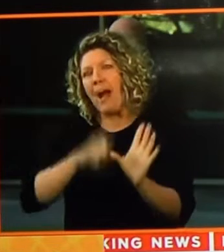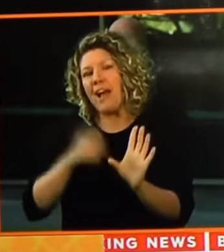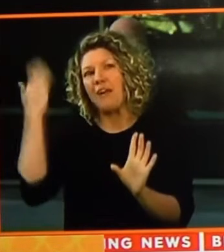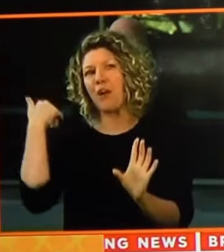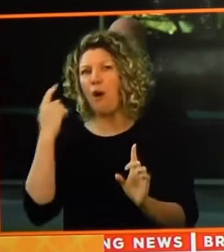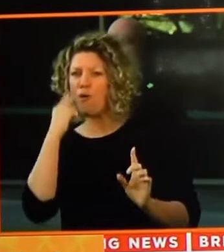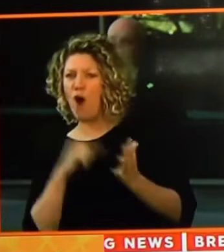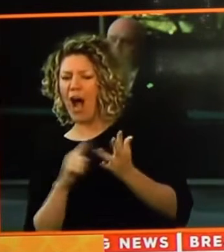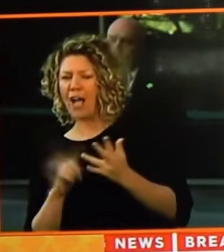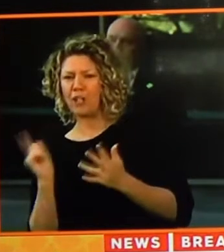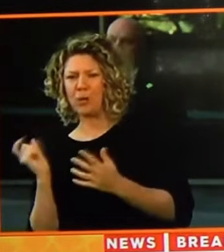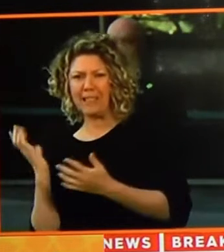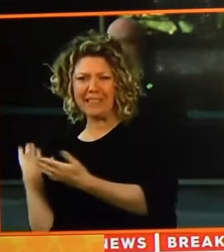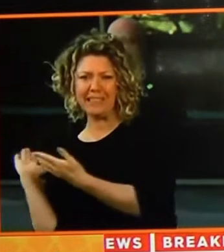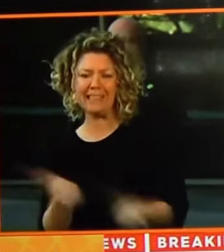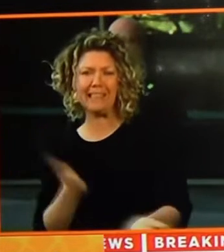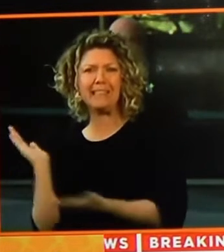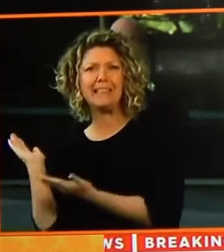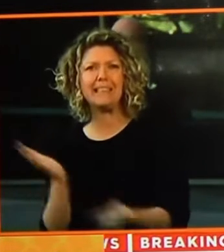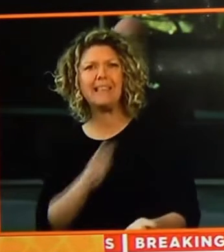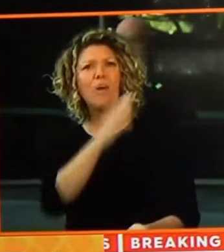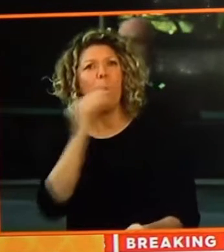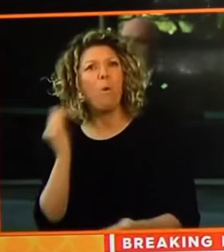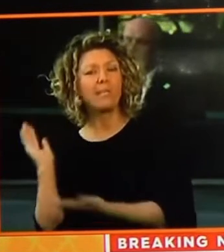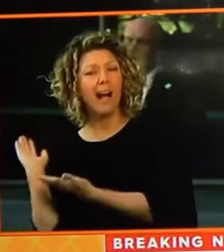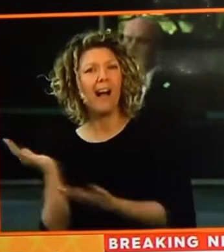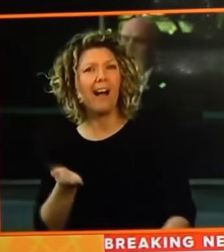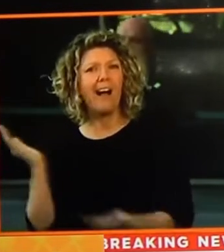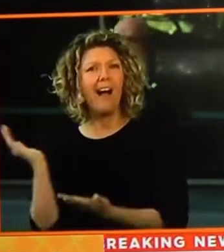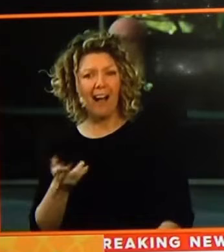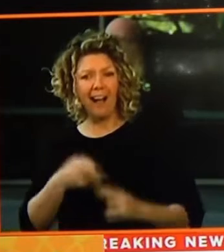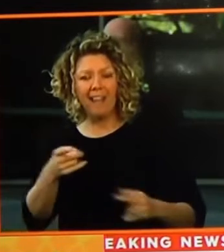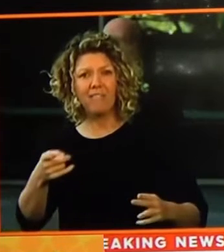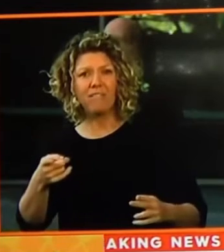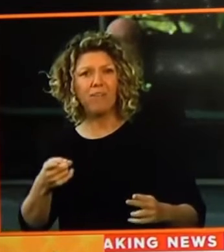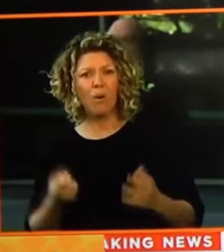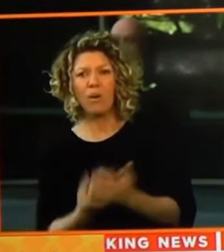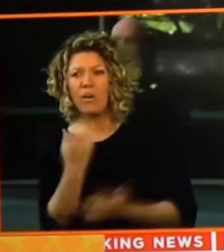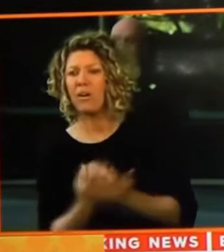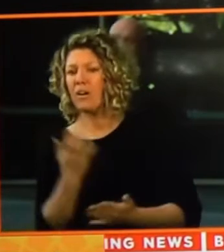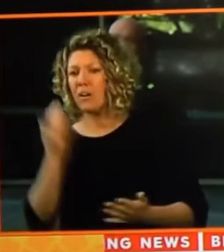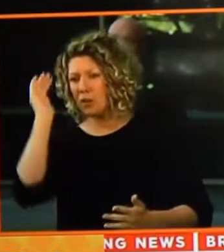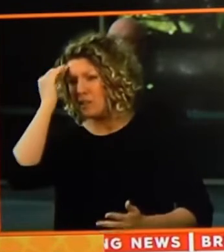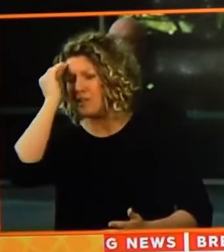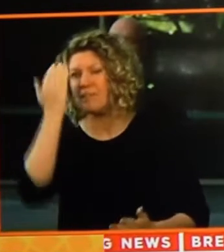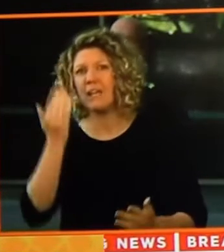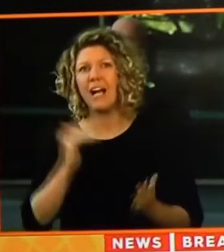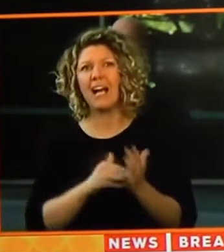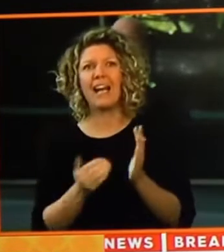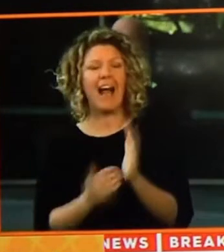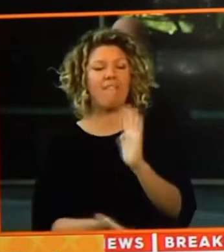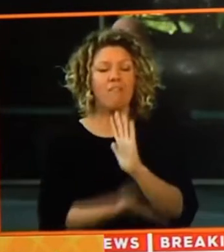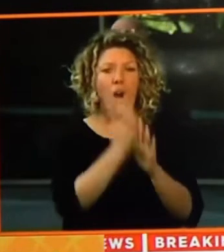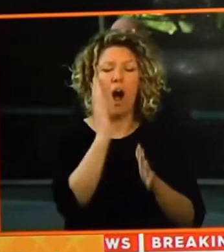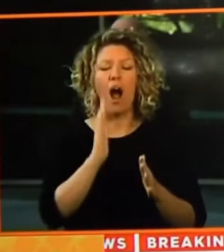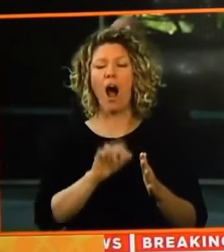authorities, trying to get water into these towns, into these rural areas, to keep them alive. They've then been belted by bushfires, and now we've got